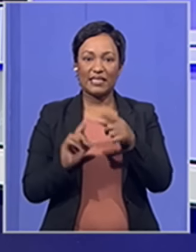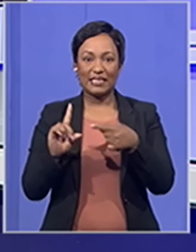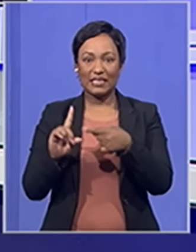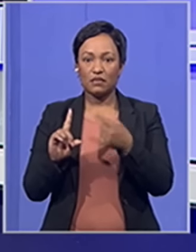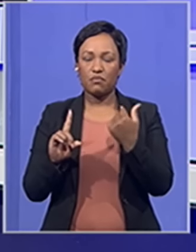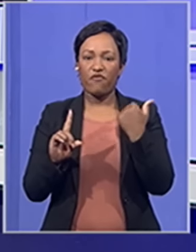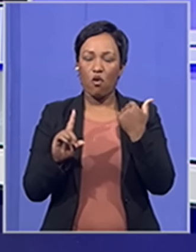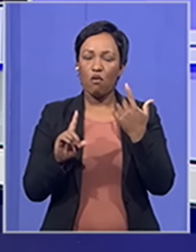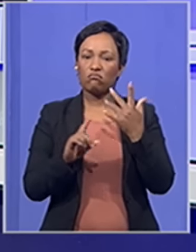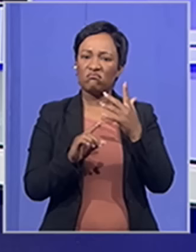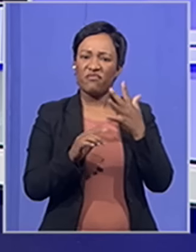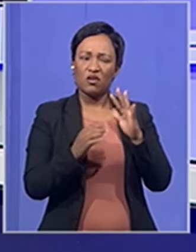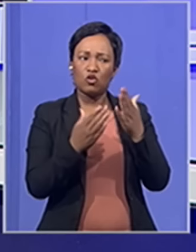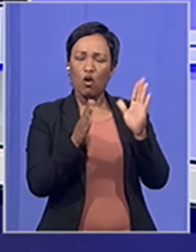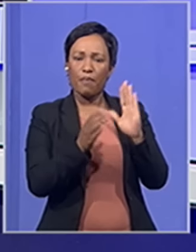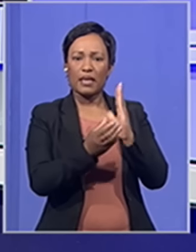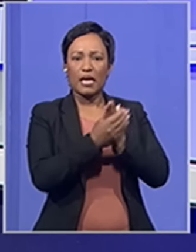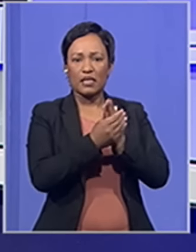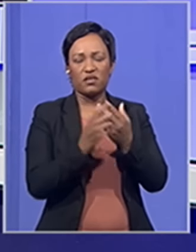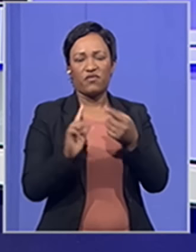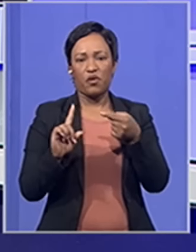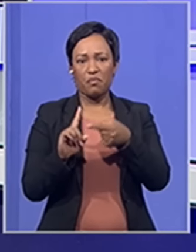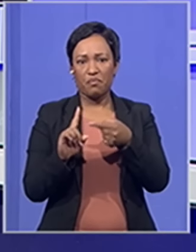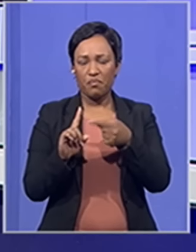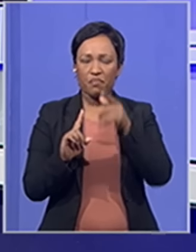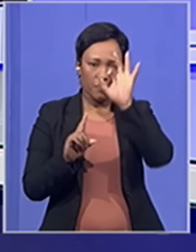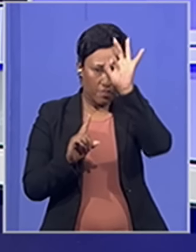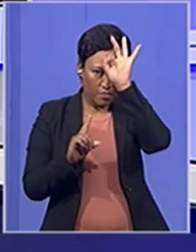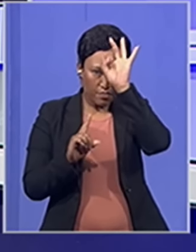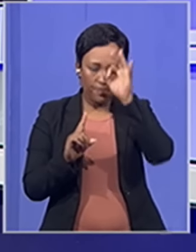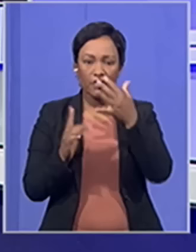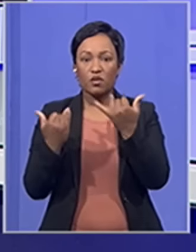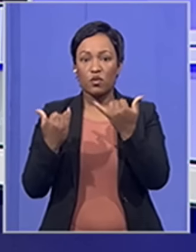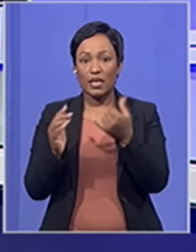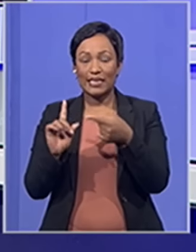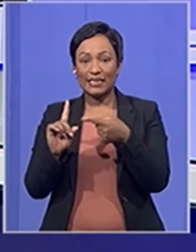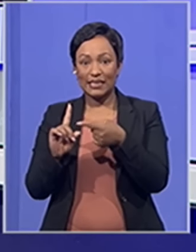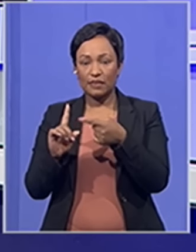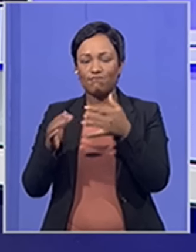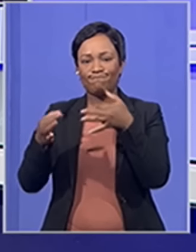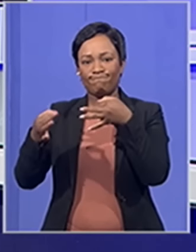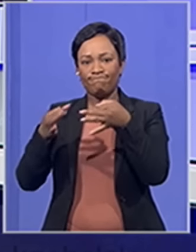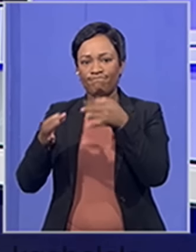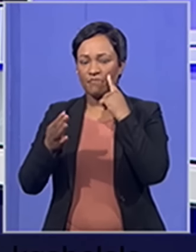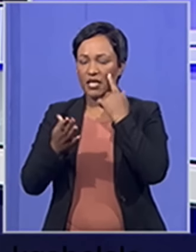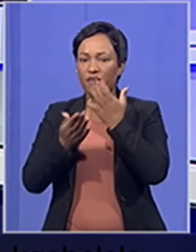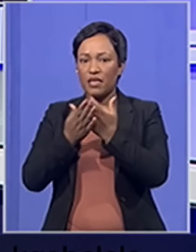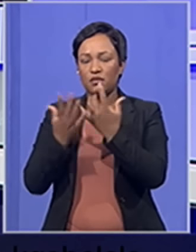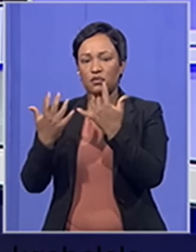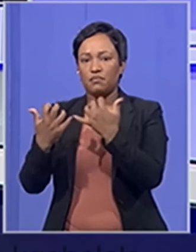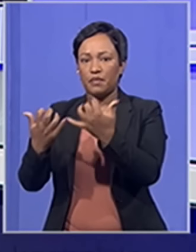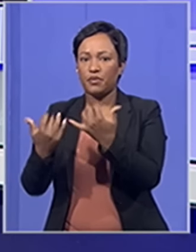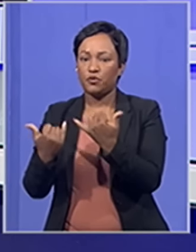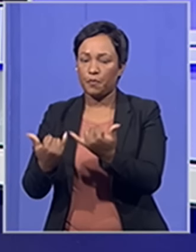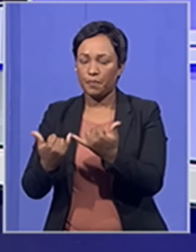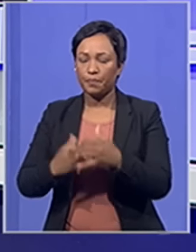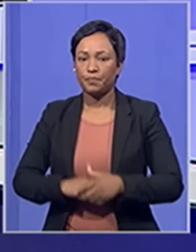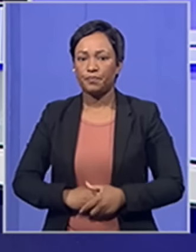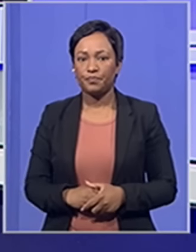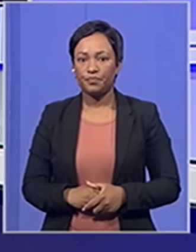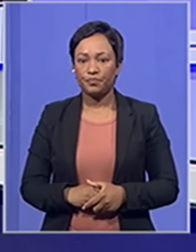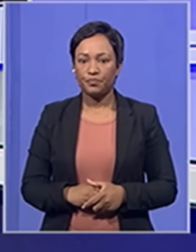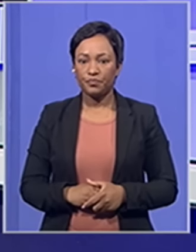tlhatlhela ngongorego kgatlhanong naye mo sepodising. Sibiya o tlhotse a simolotse go rebola bopaki kwa parlamenteng.